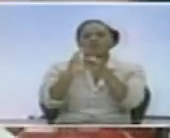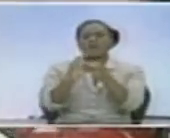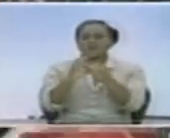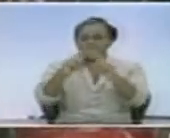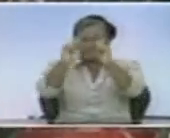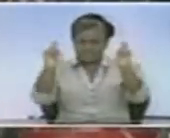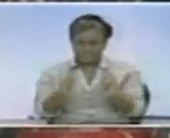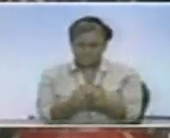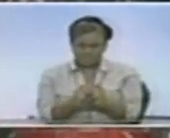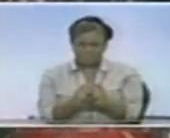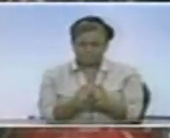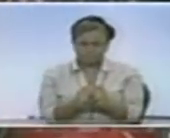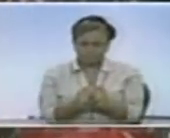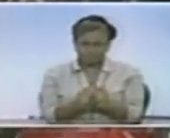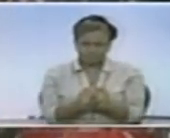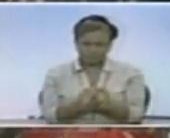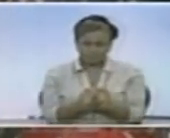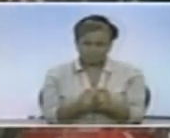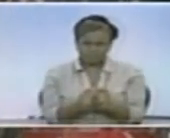And I tell you, if you can, I mean,